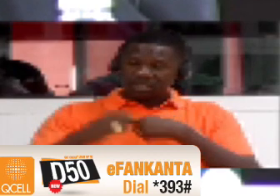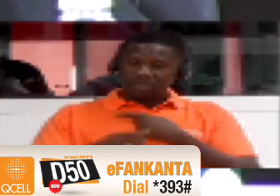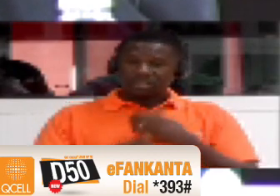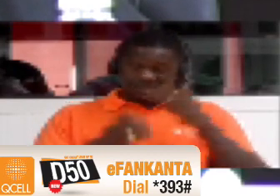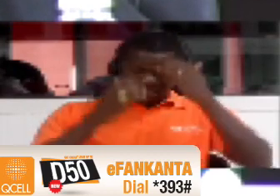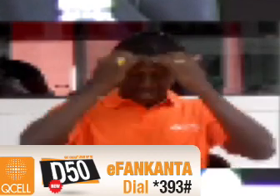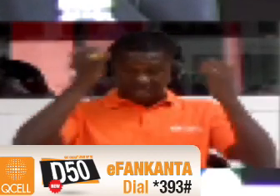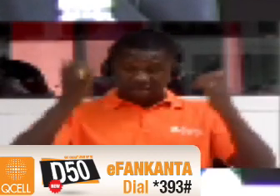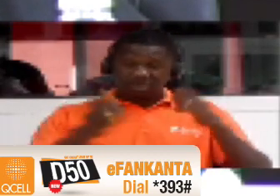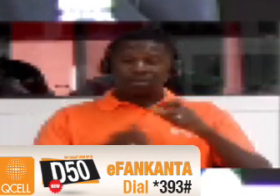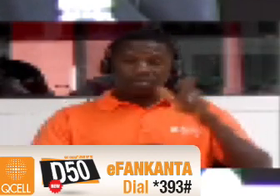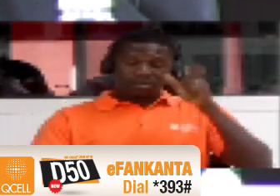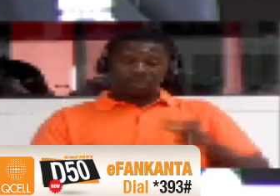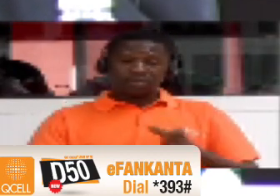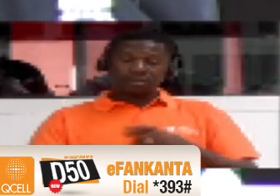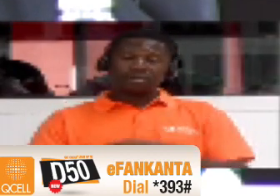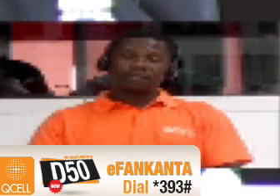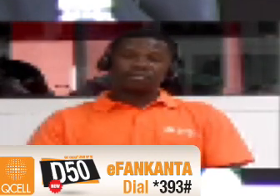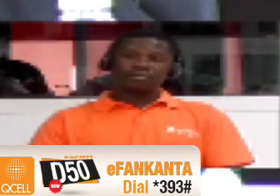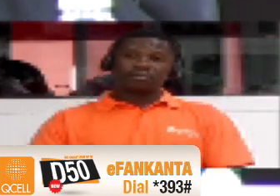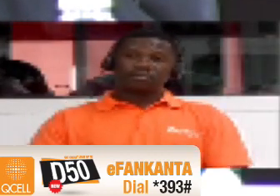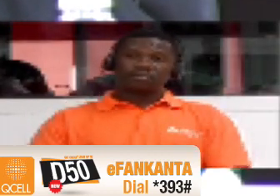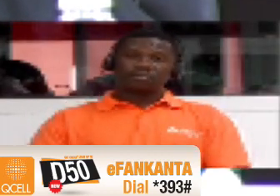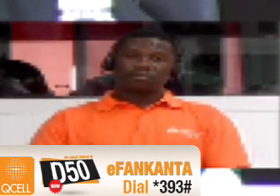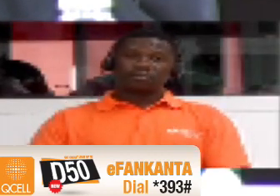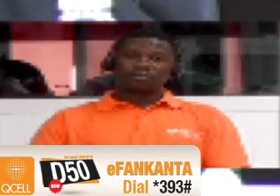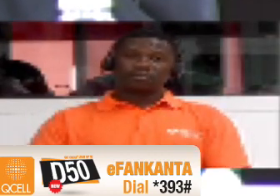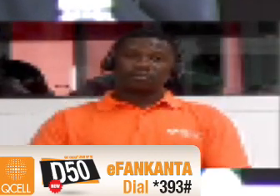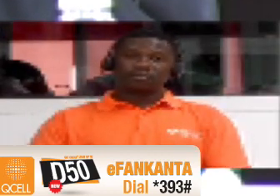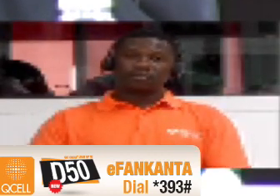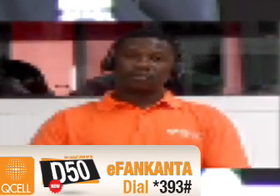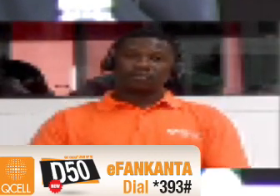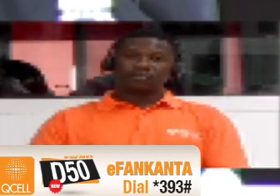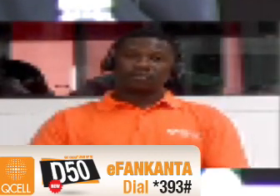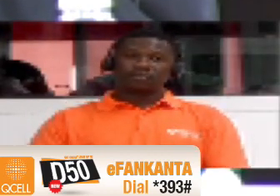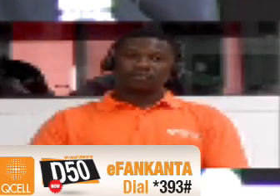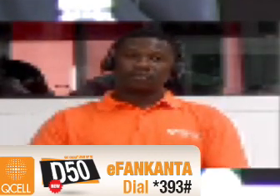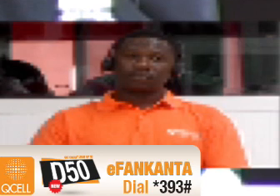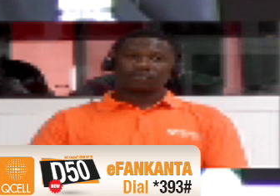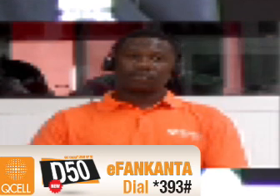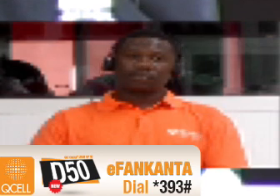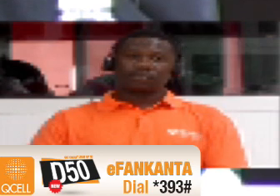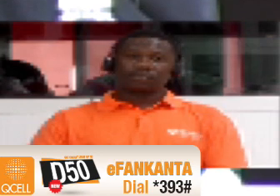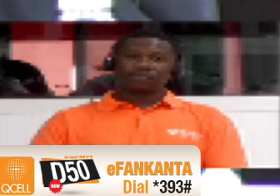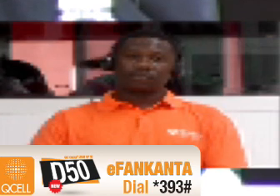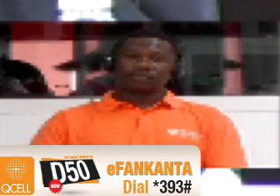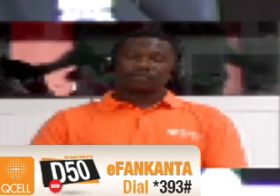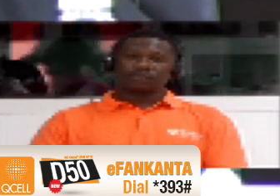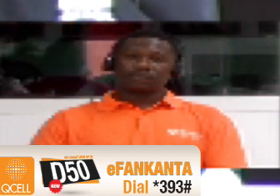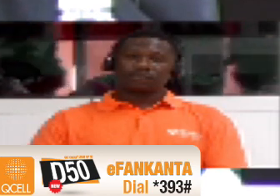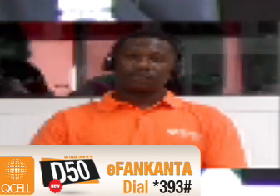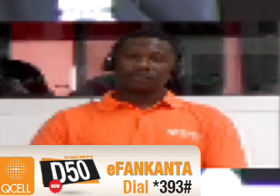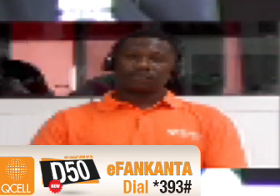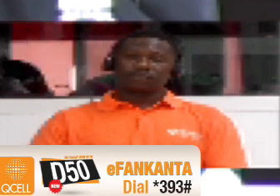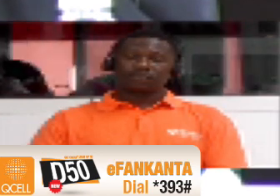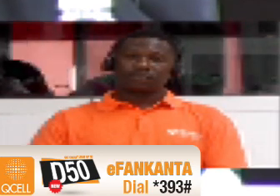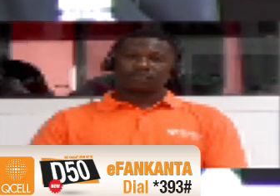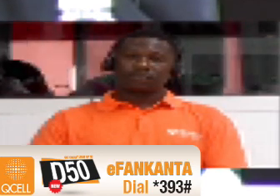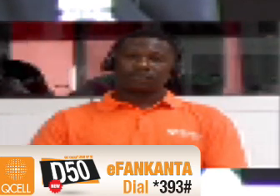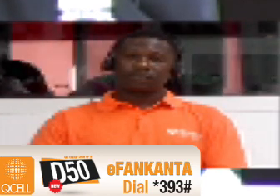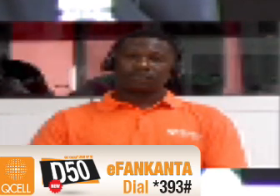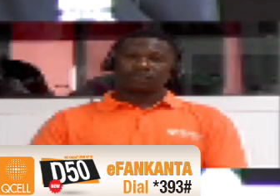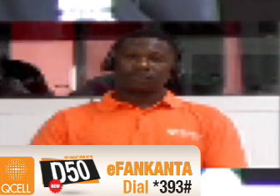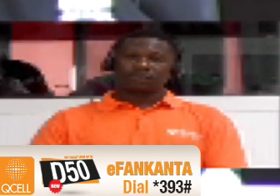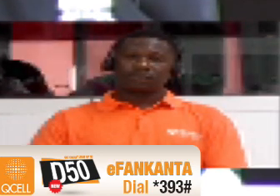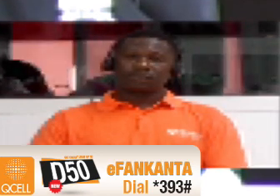officer? Akoja ni betente na Mr. Badjie. Fodum ye karangu kele karangu me ya lonko wole mu doku fason intelligence officer wo kullo